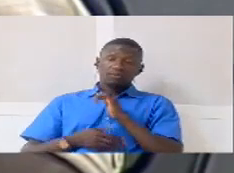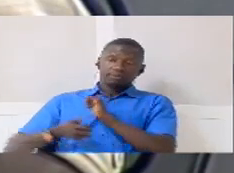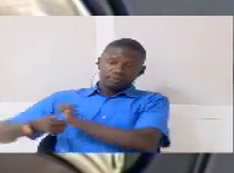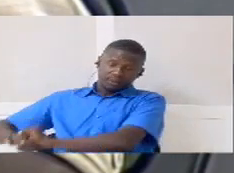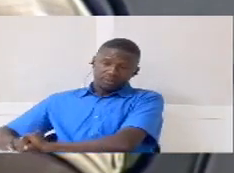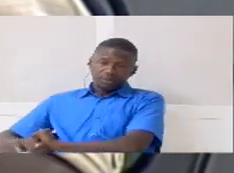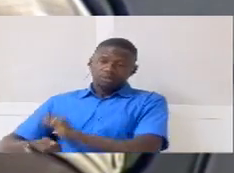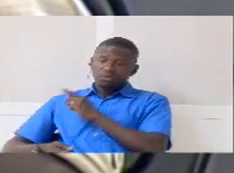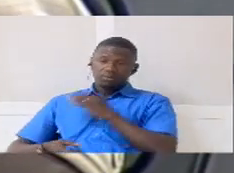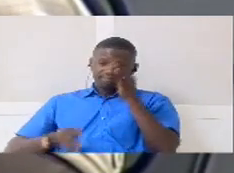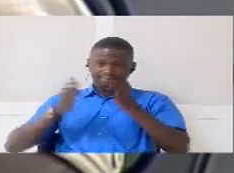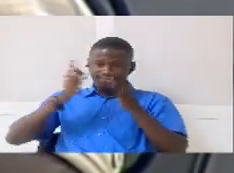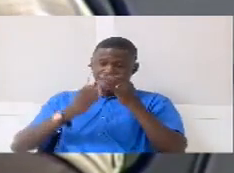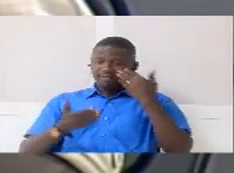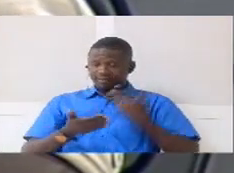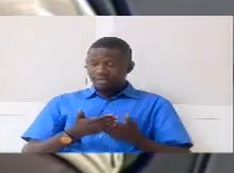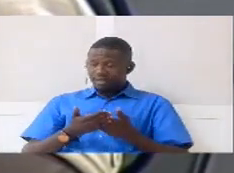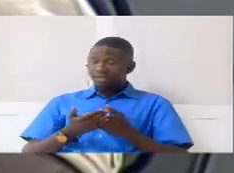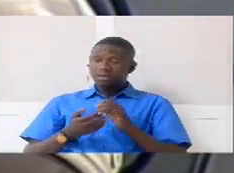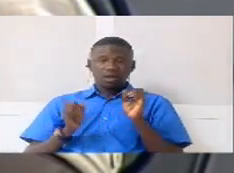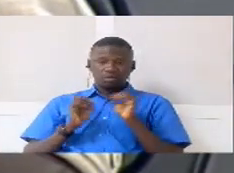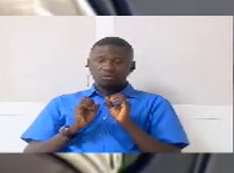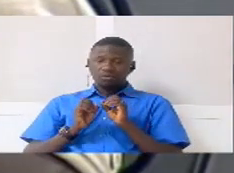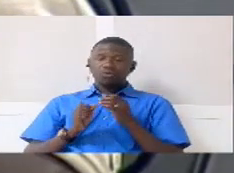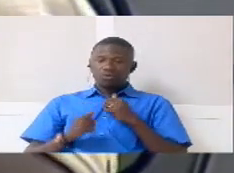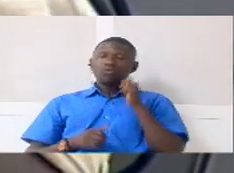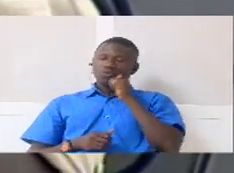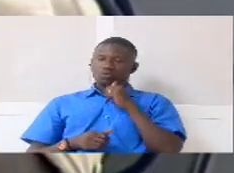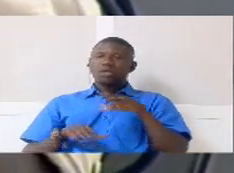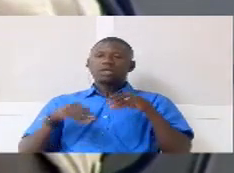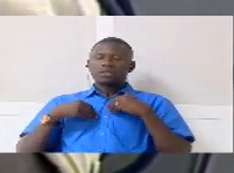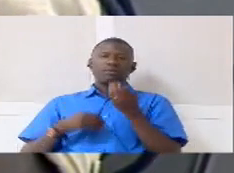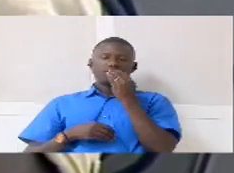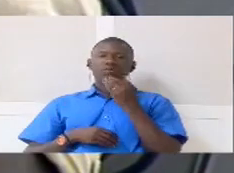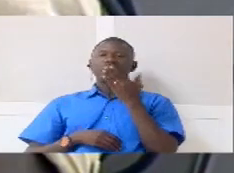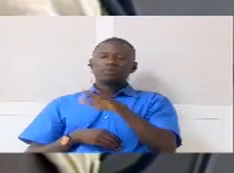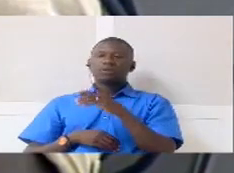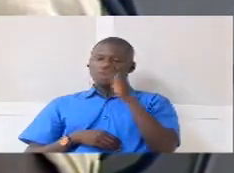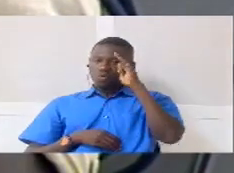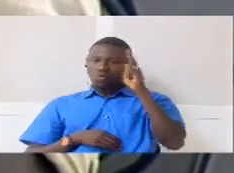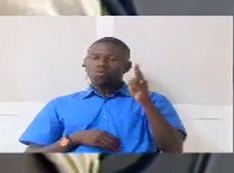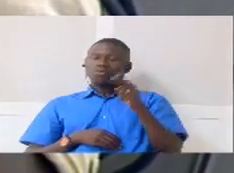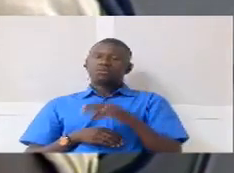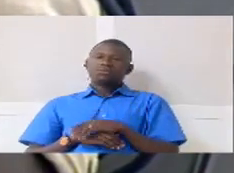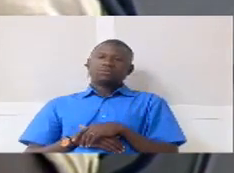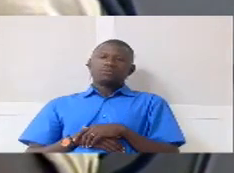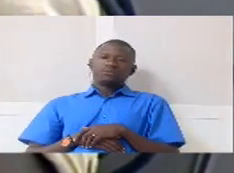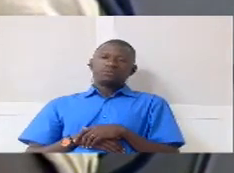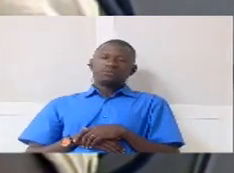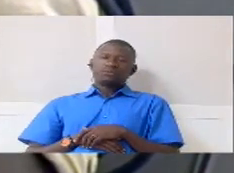been convicted, we used to allow food to come from their homes. But in Indol Wadon Kakaidol Gena Neka Bonina Clinic or they